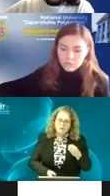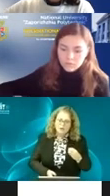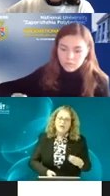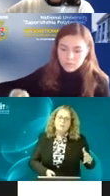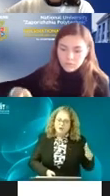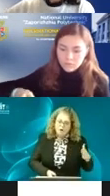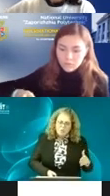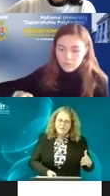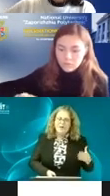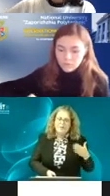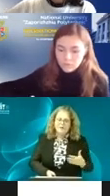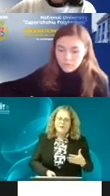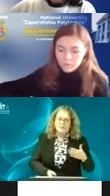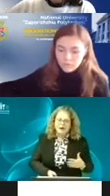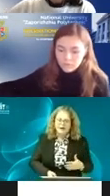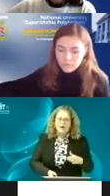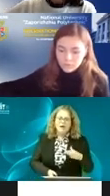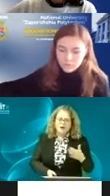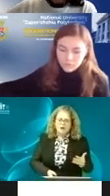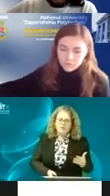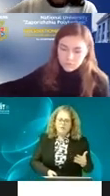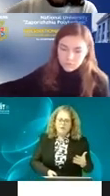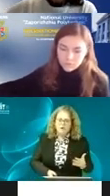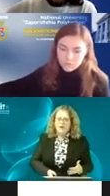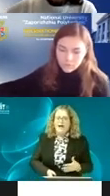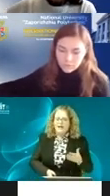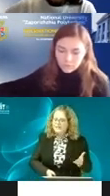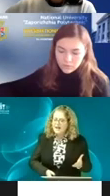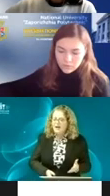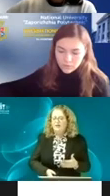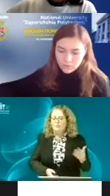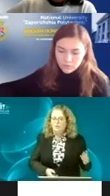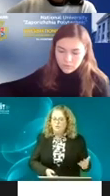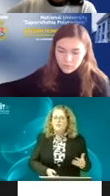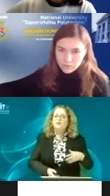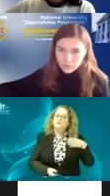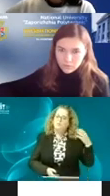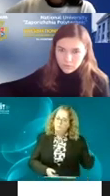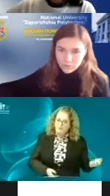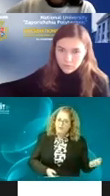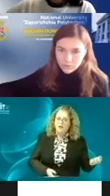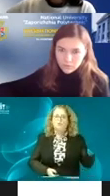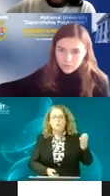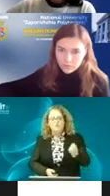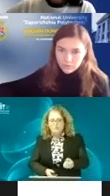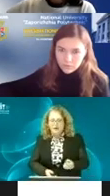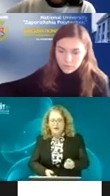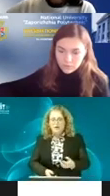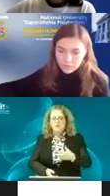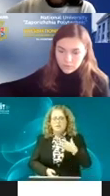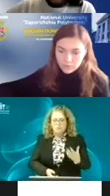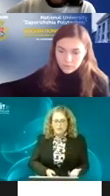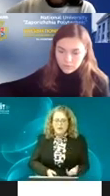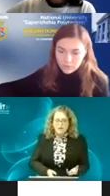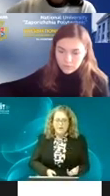to a machine. It was already embedded in my phone. Alexa brought it from the personal to the family.